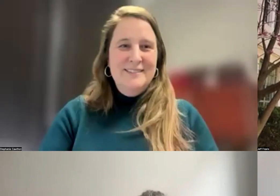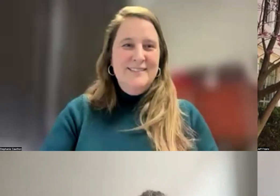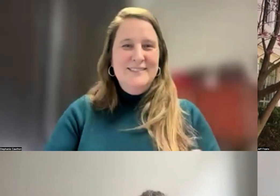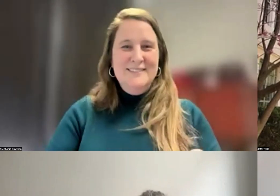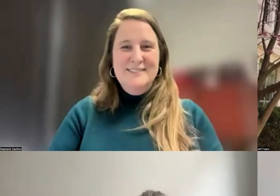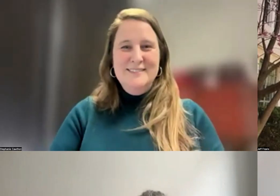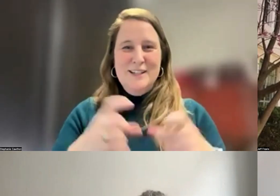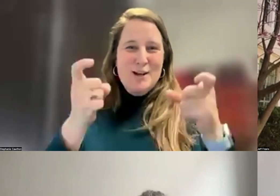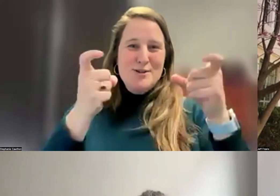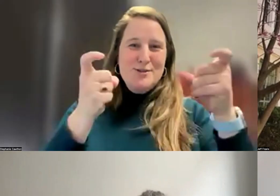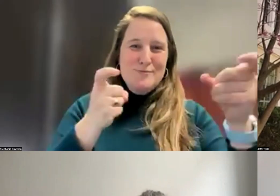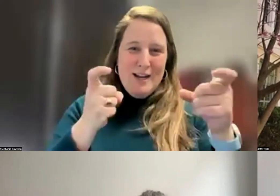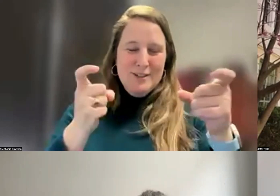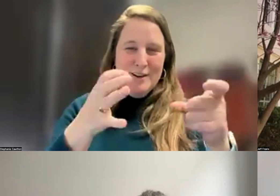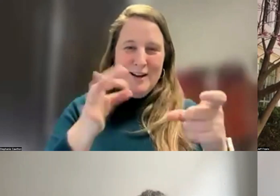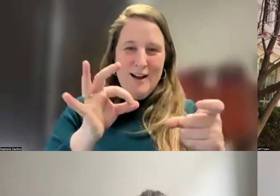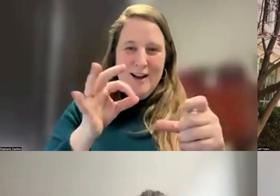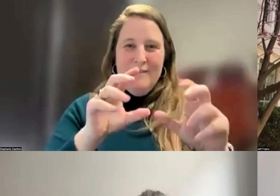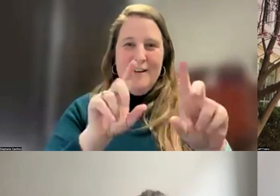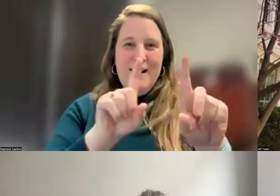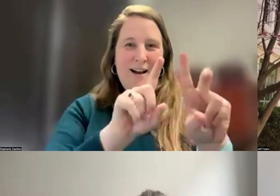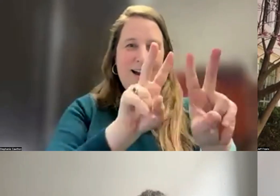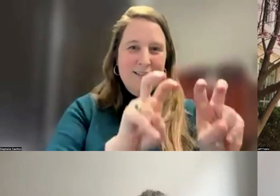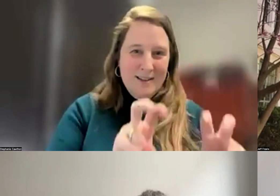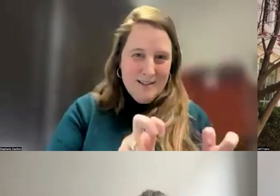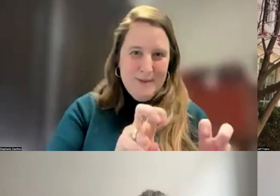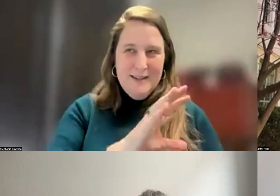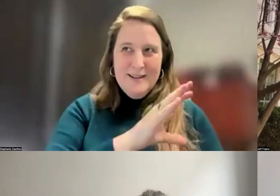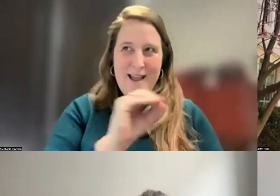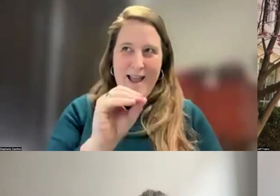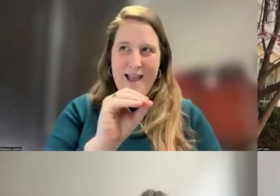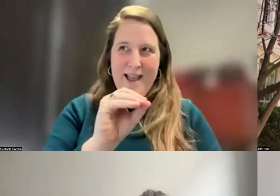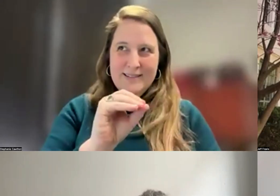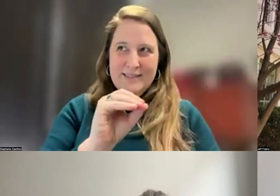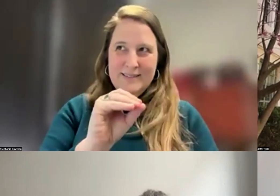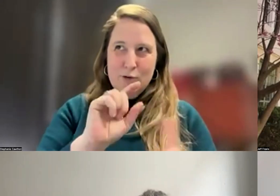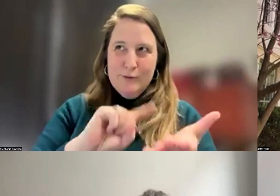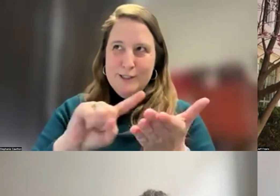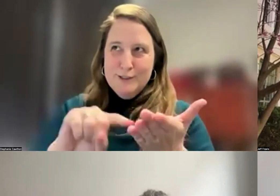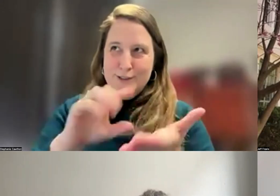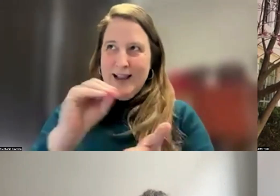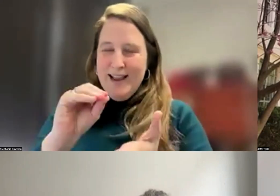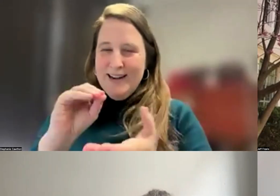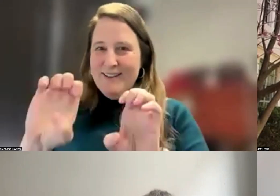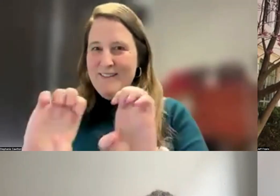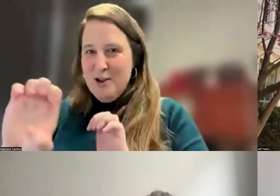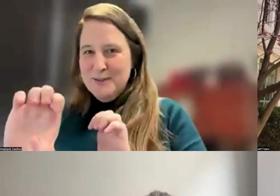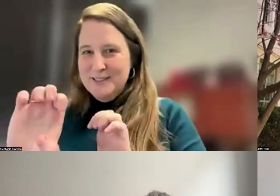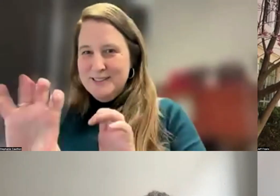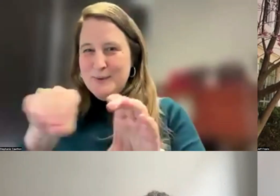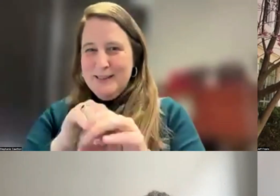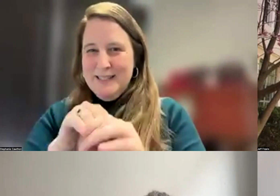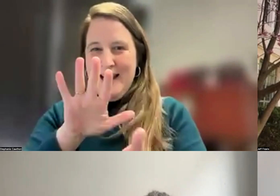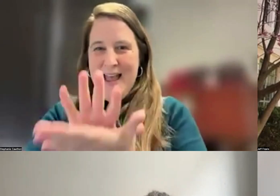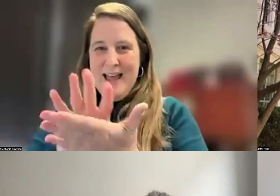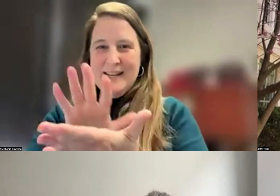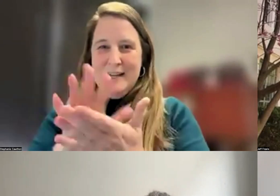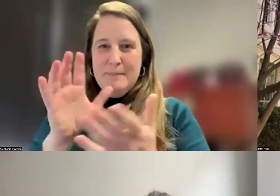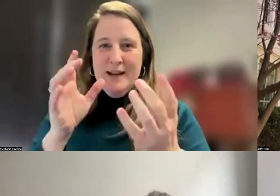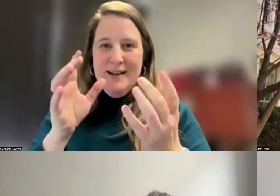has a very fancy title. He is the Director of Assessment and Research